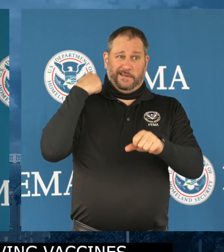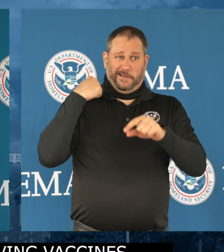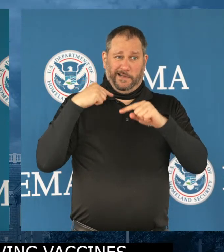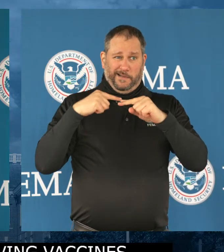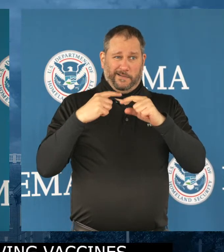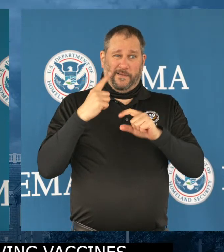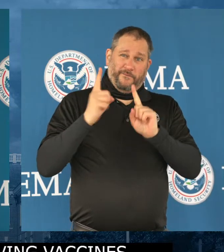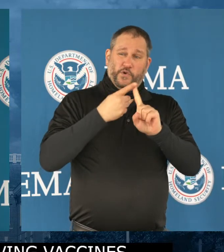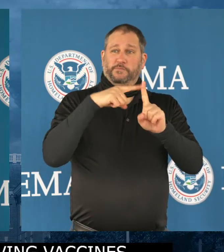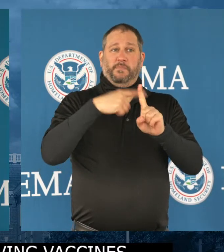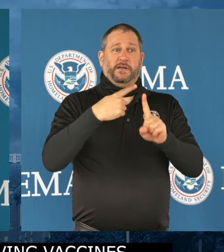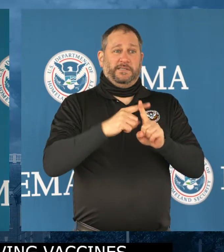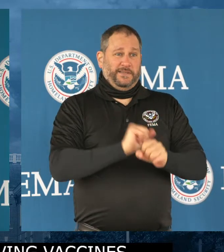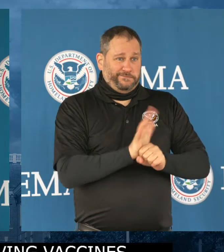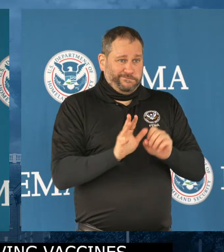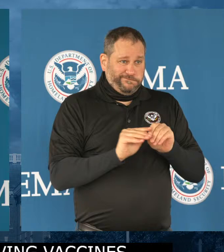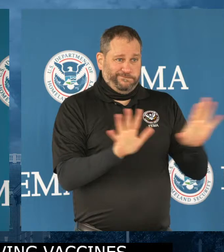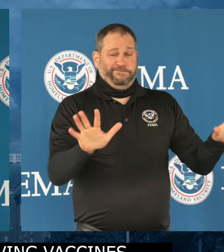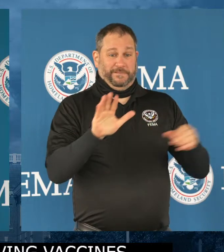COVID-19 case was